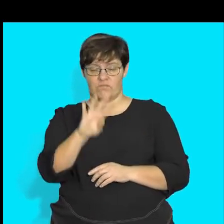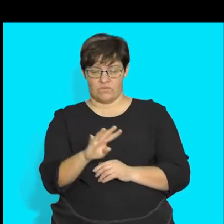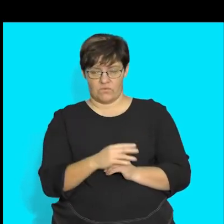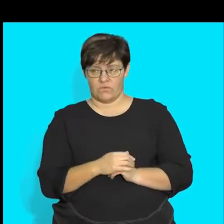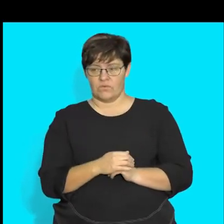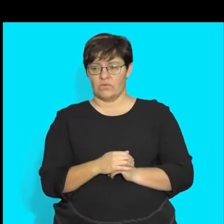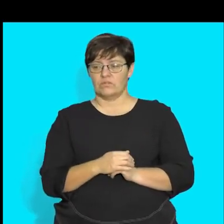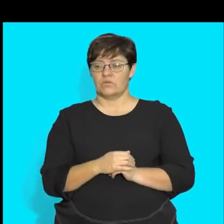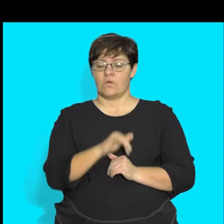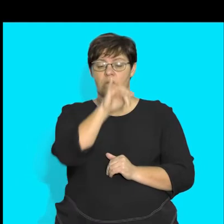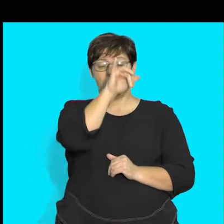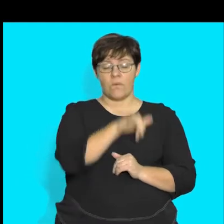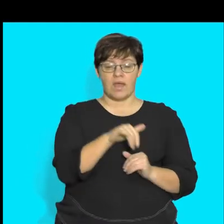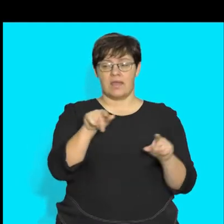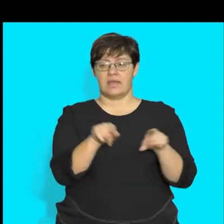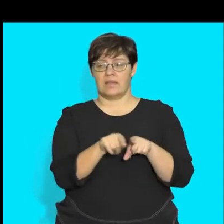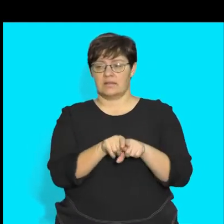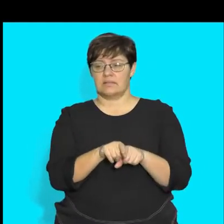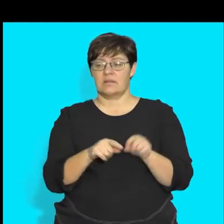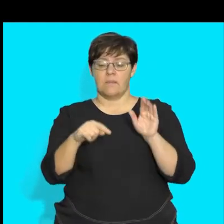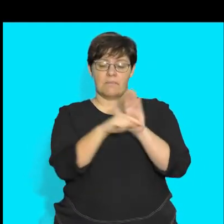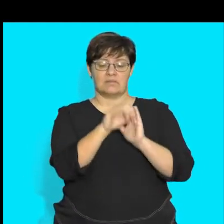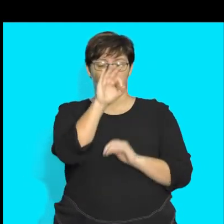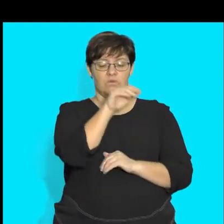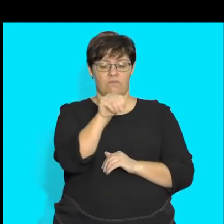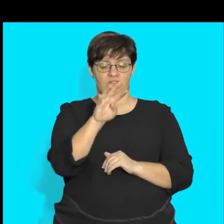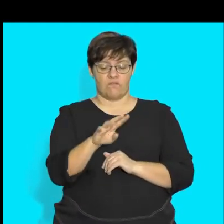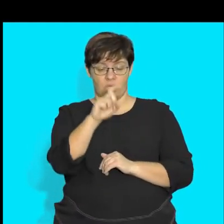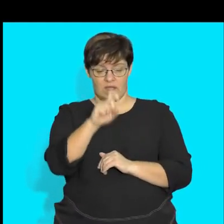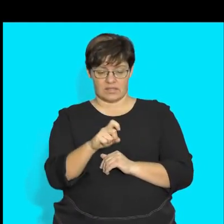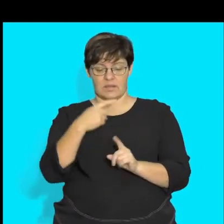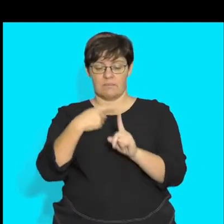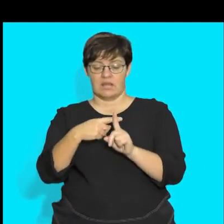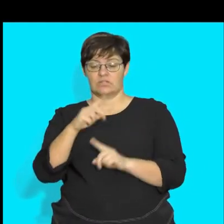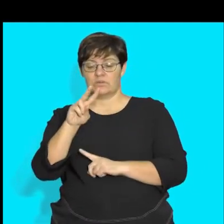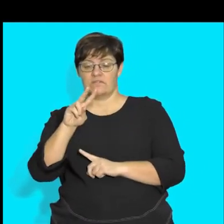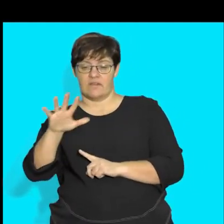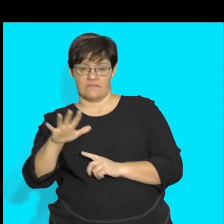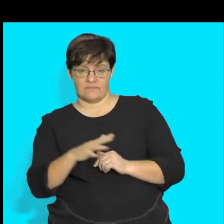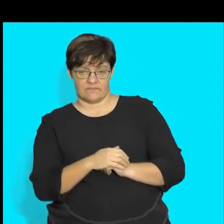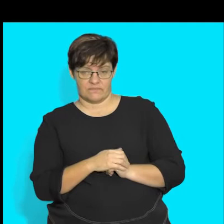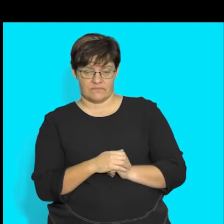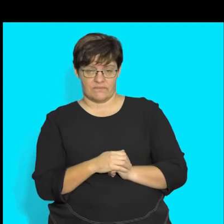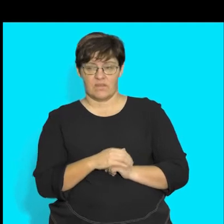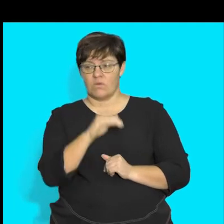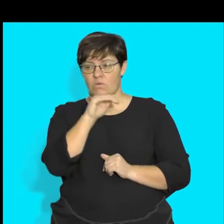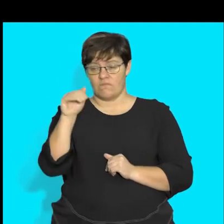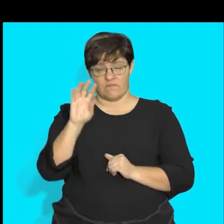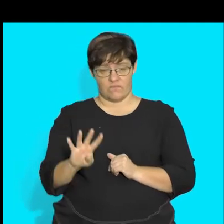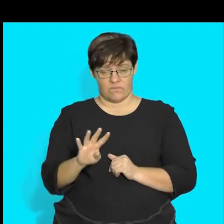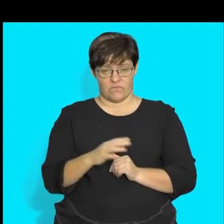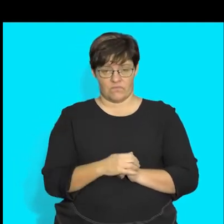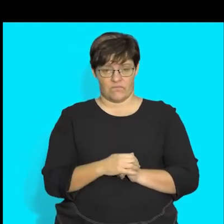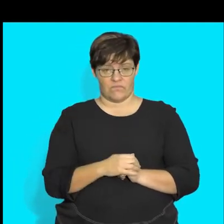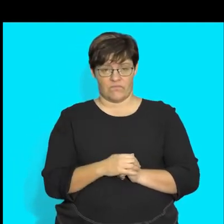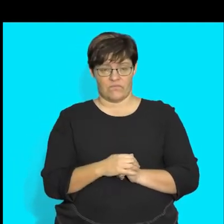gradient is negative 3 over 4. And so the equation of my line is minus 3 over 4x plus 25 over